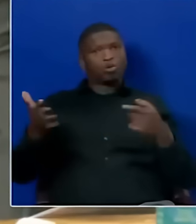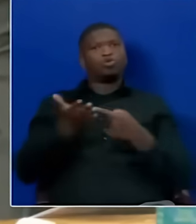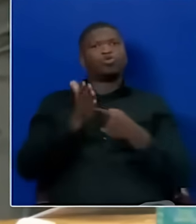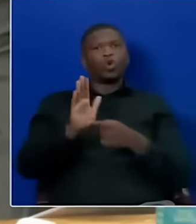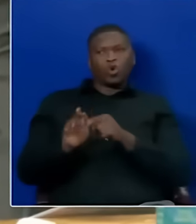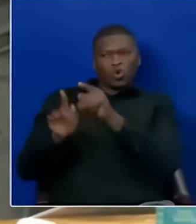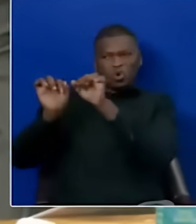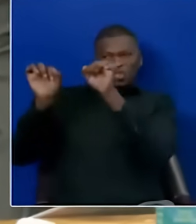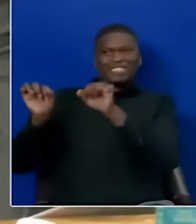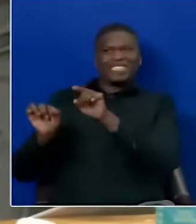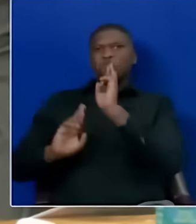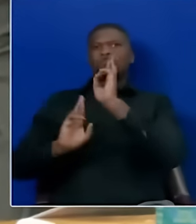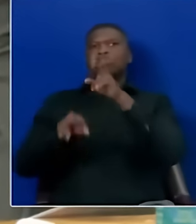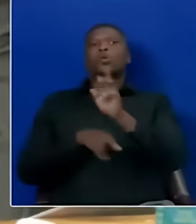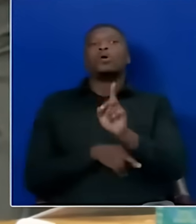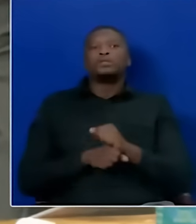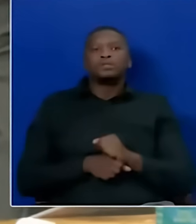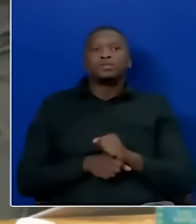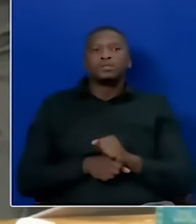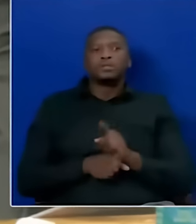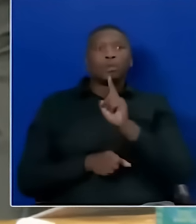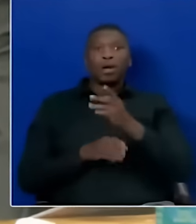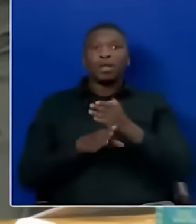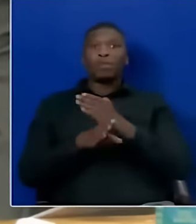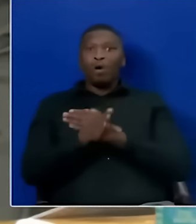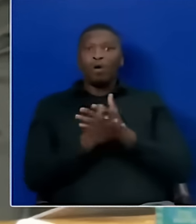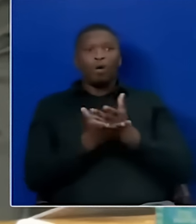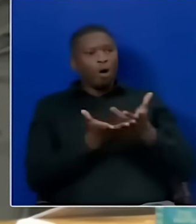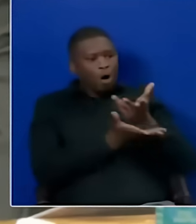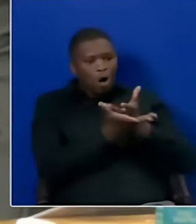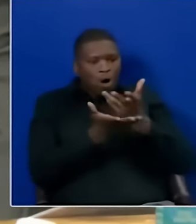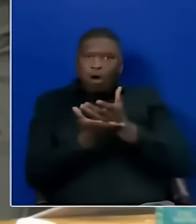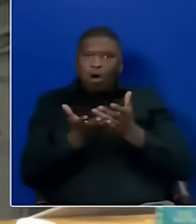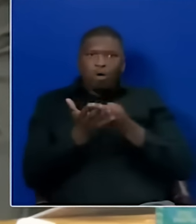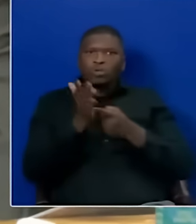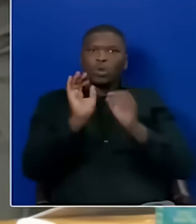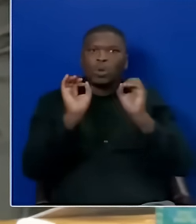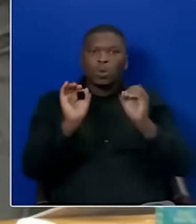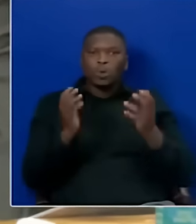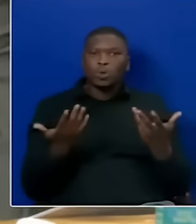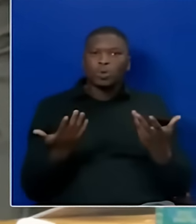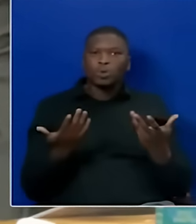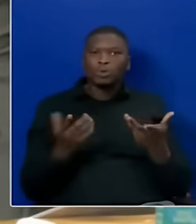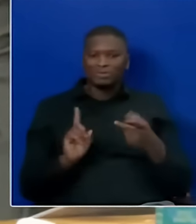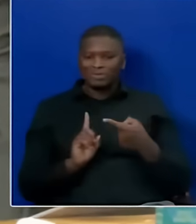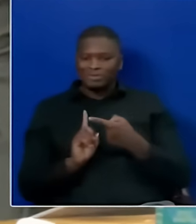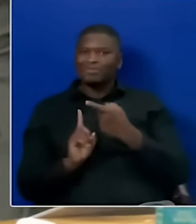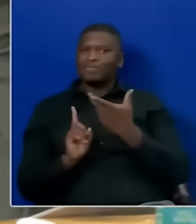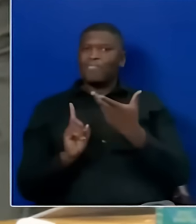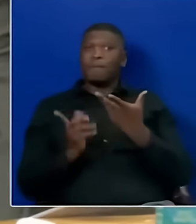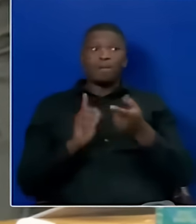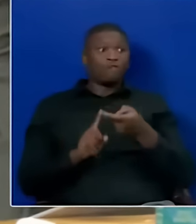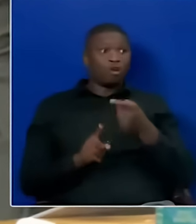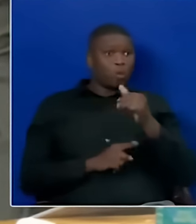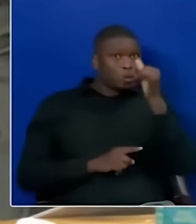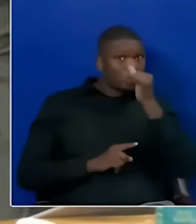to have been communicated to Captain Mogotwe, either from criminals or from members of